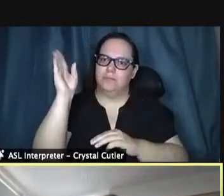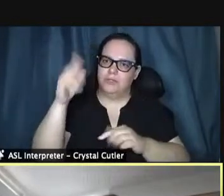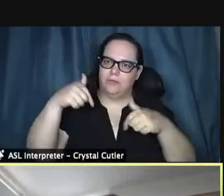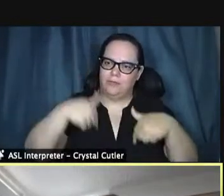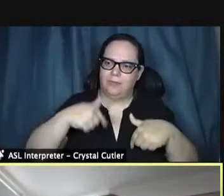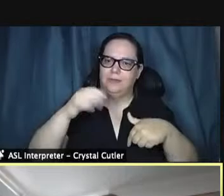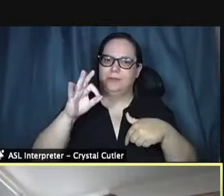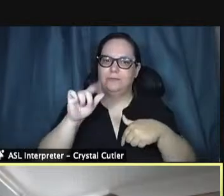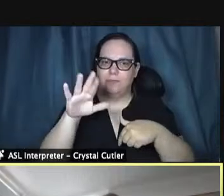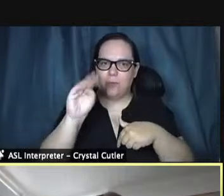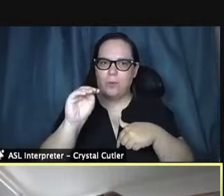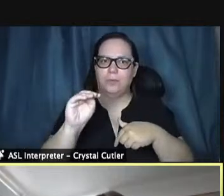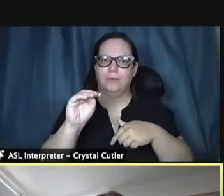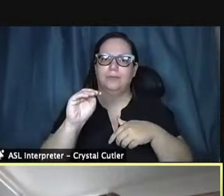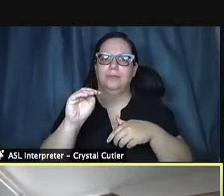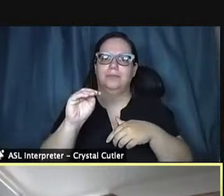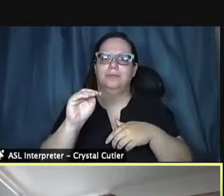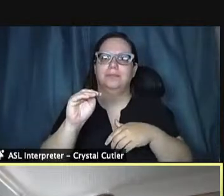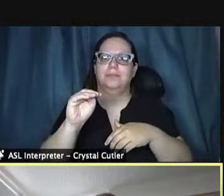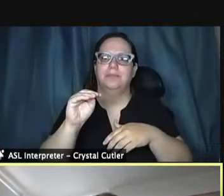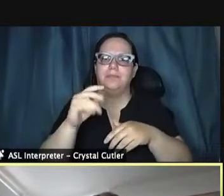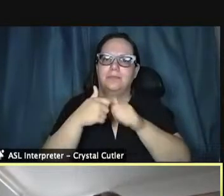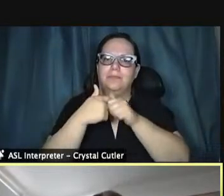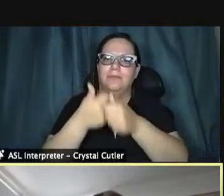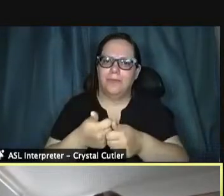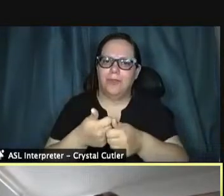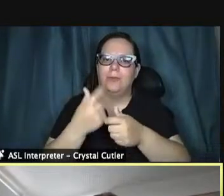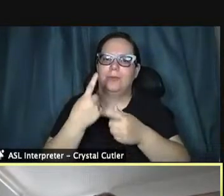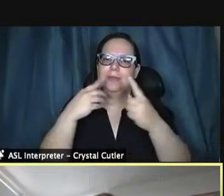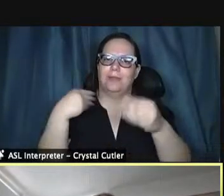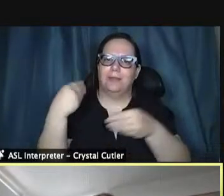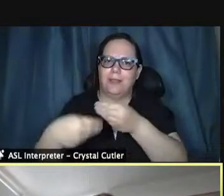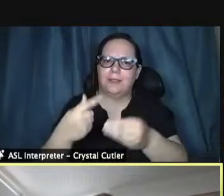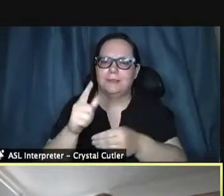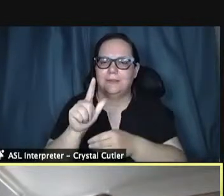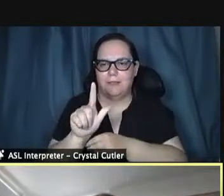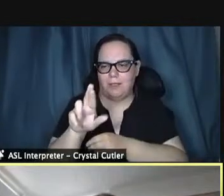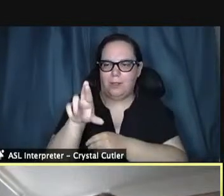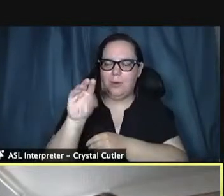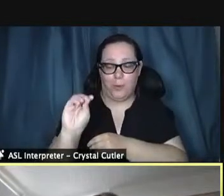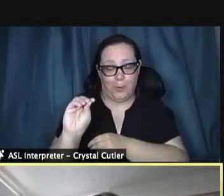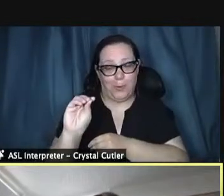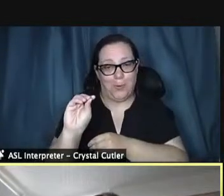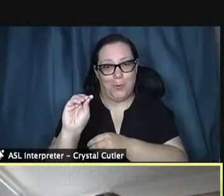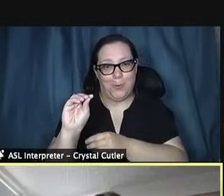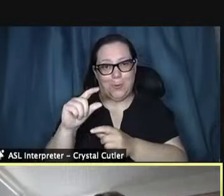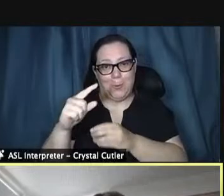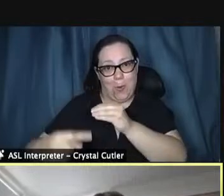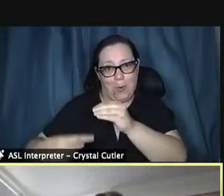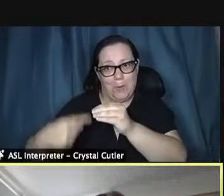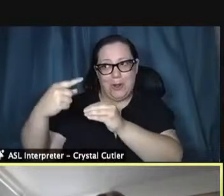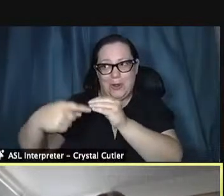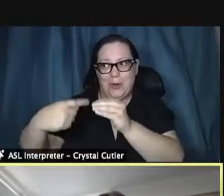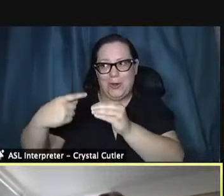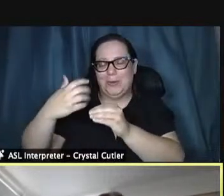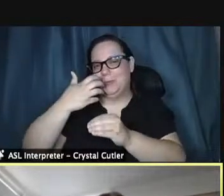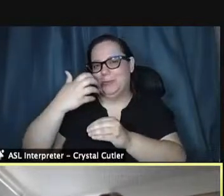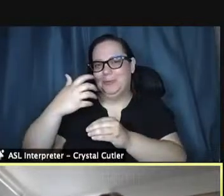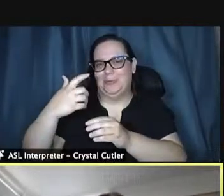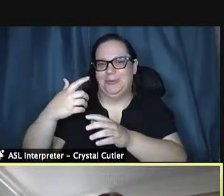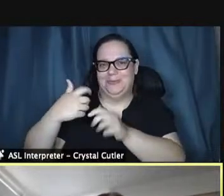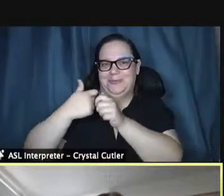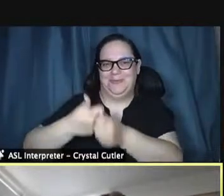legacy of the LRO orbiter. We will be a small